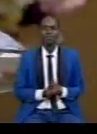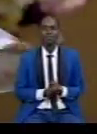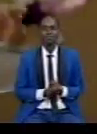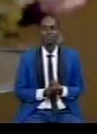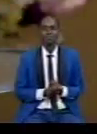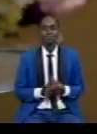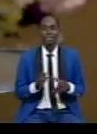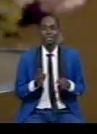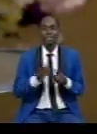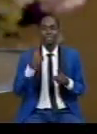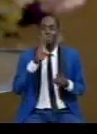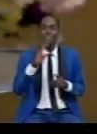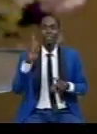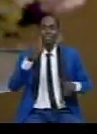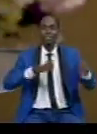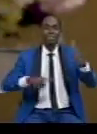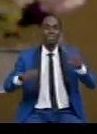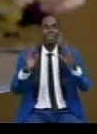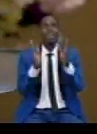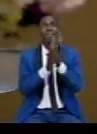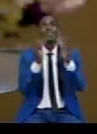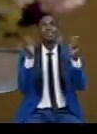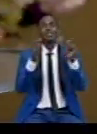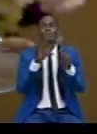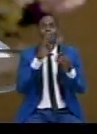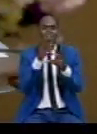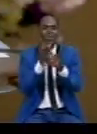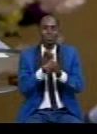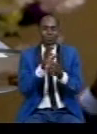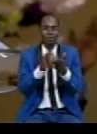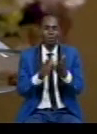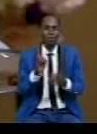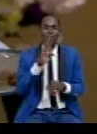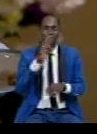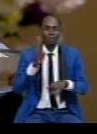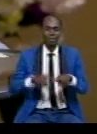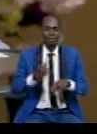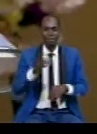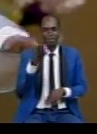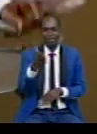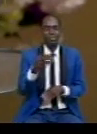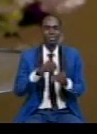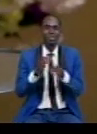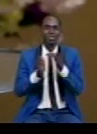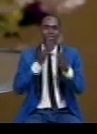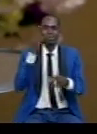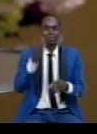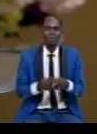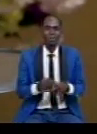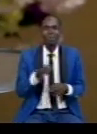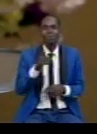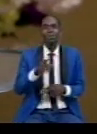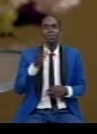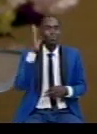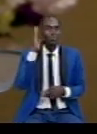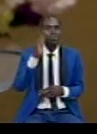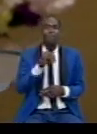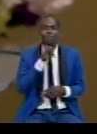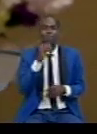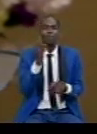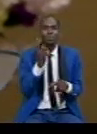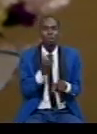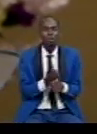As you are shouting, you are receiving your home where you are seated in the name of Jesus Christ. You will not be onlooker, you